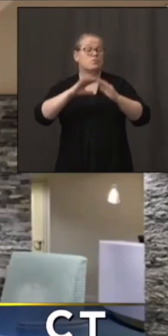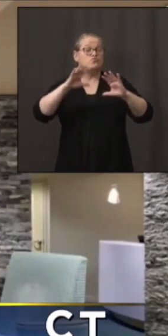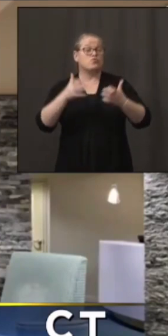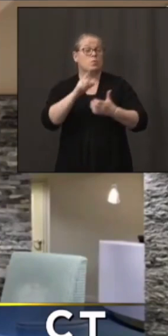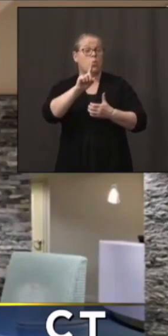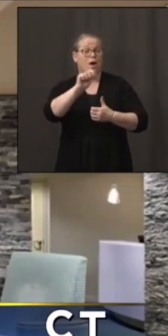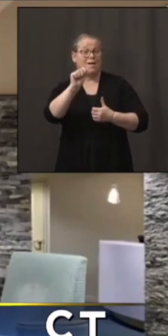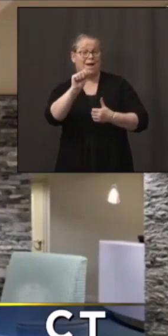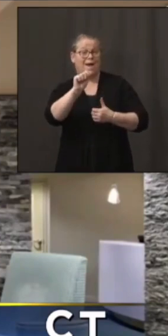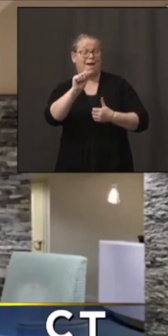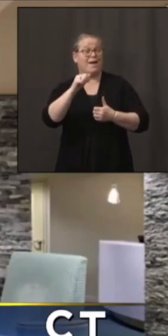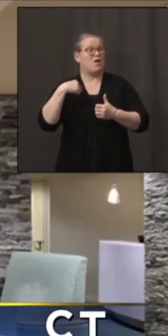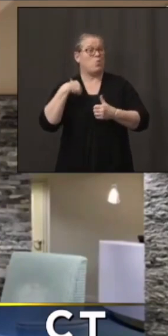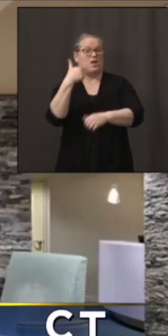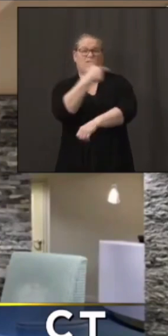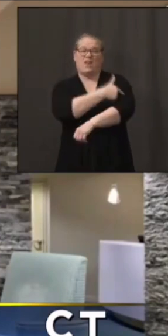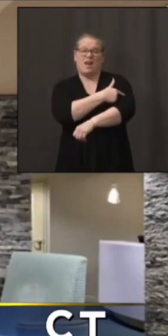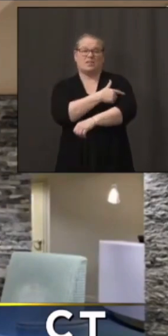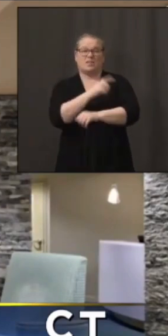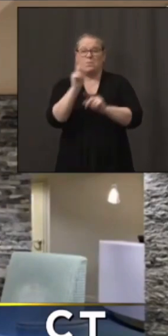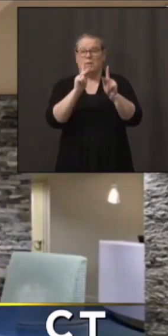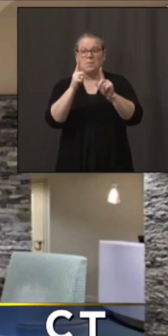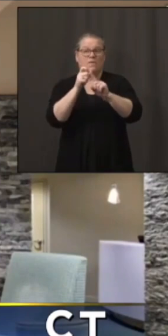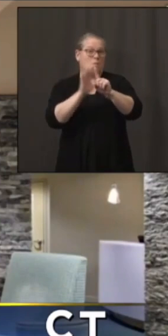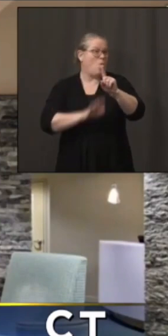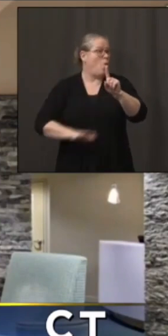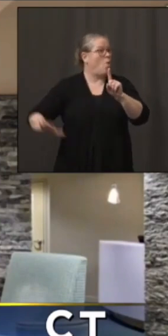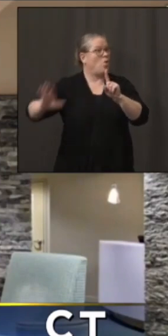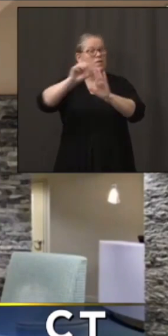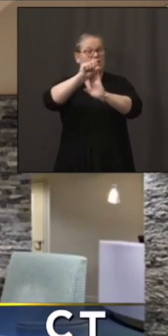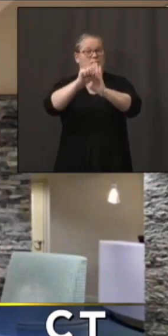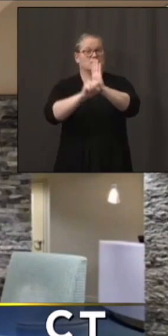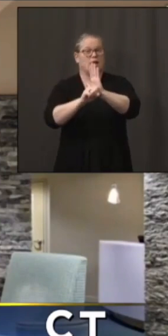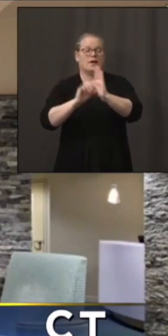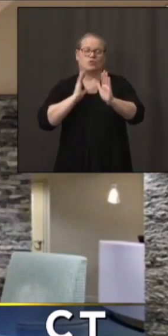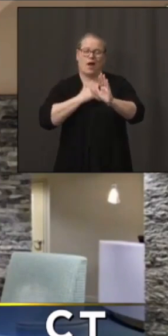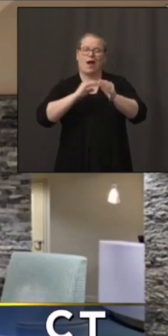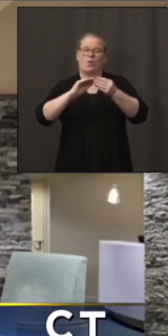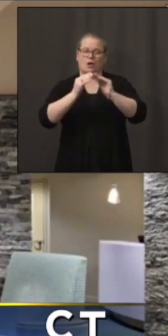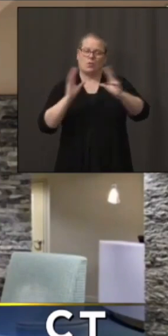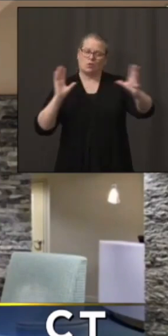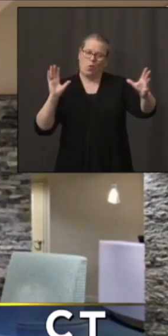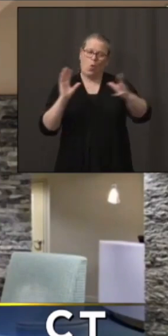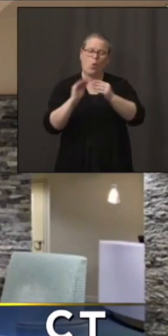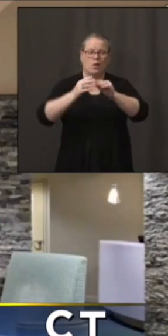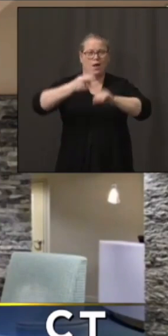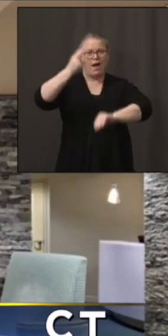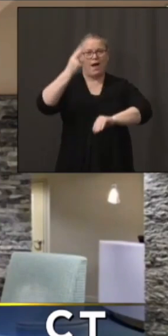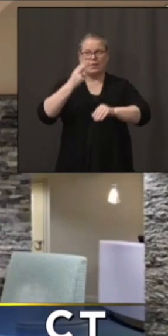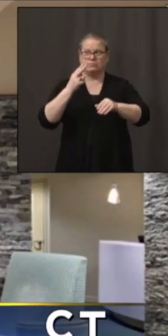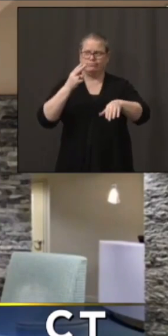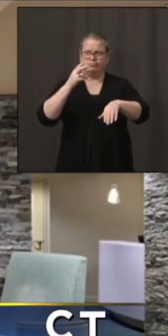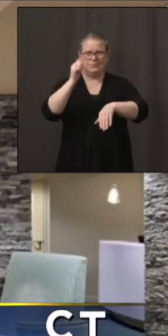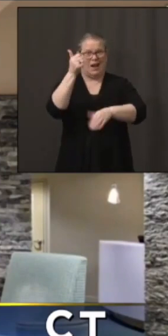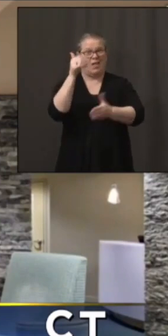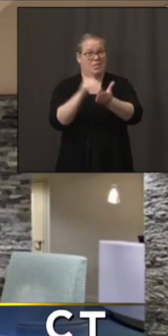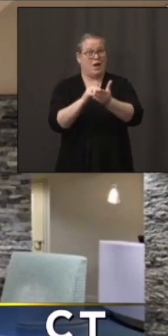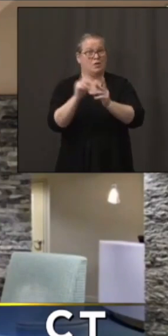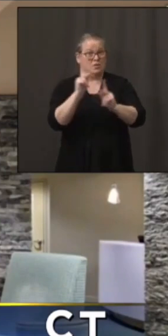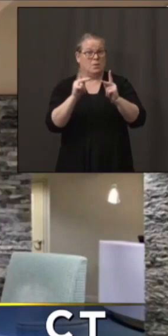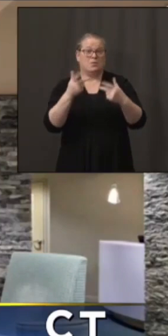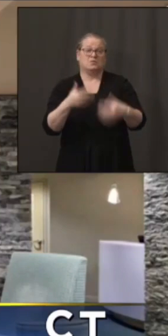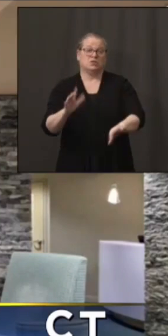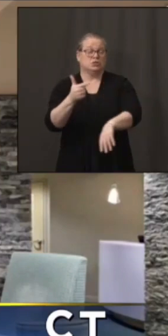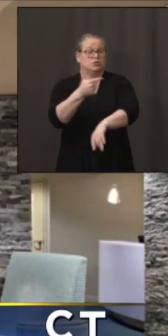caregivers from all over the state. And that's why our numbers are pretty high at over 10,000. We